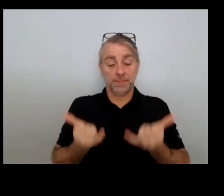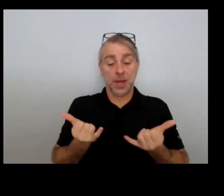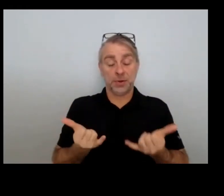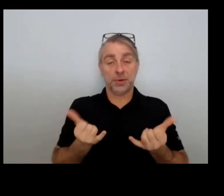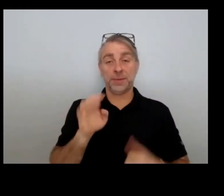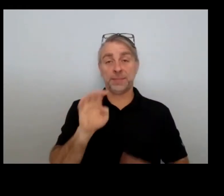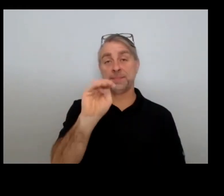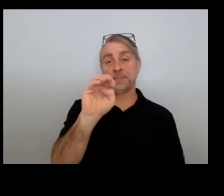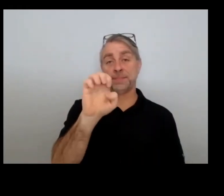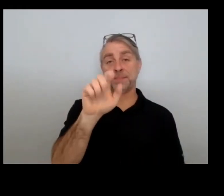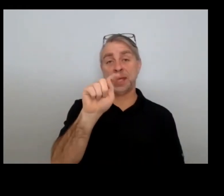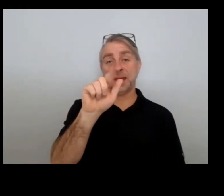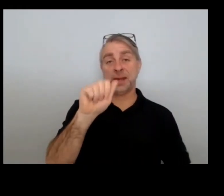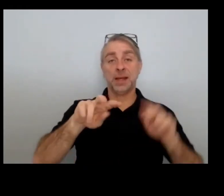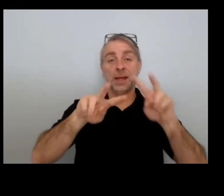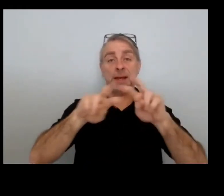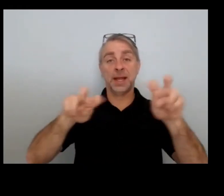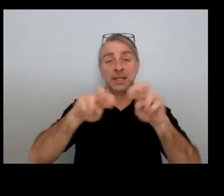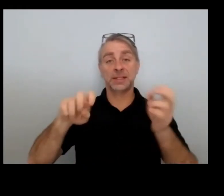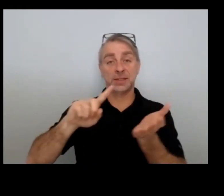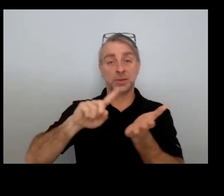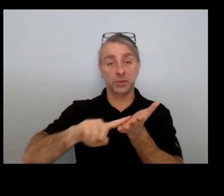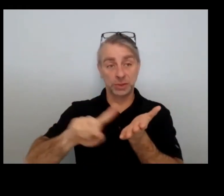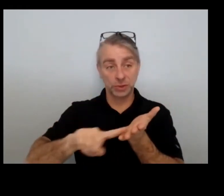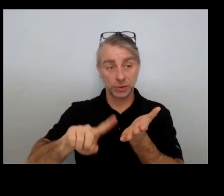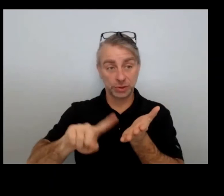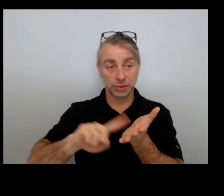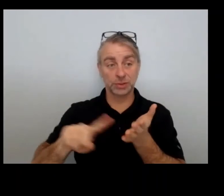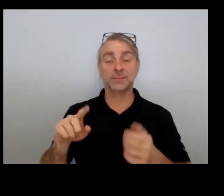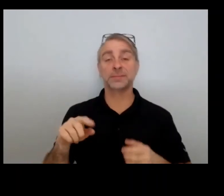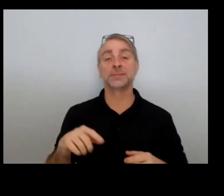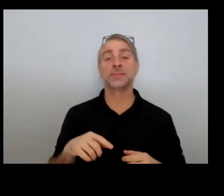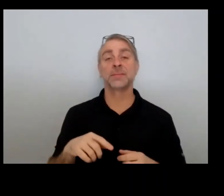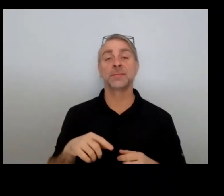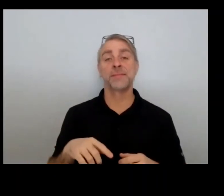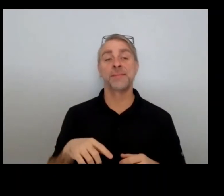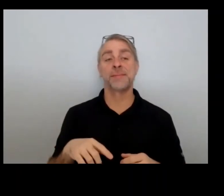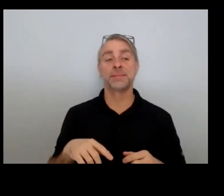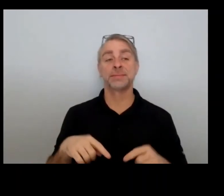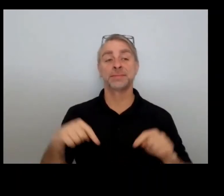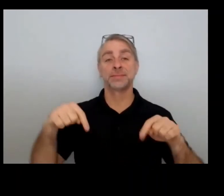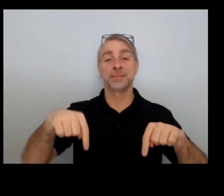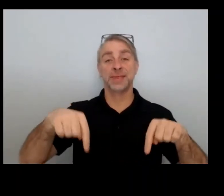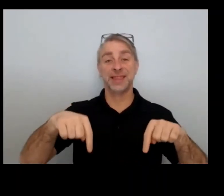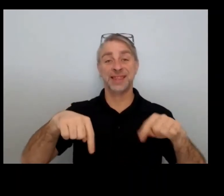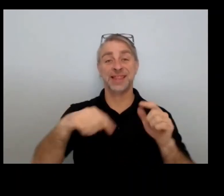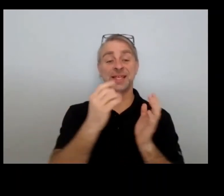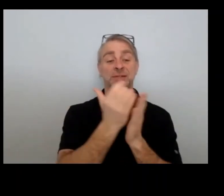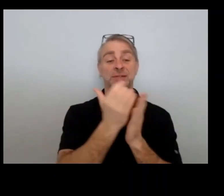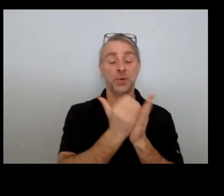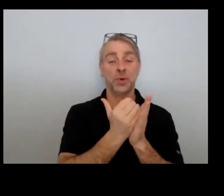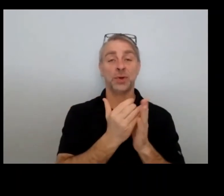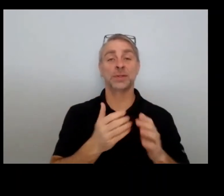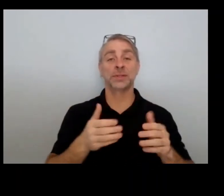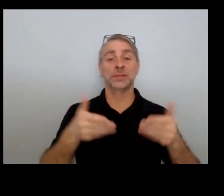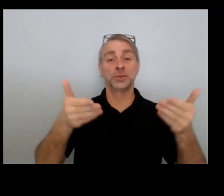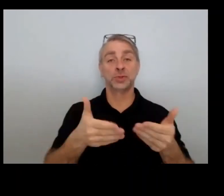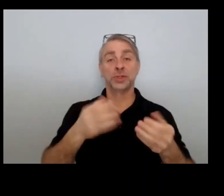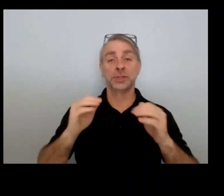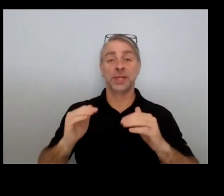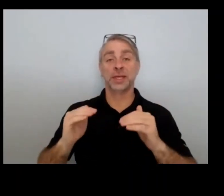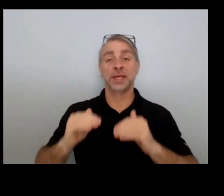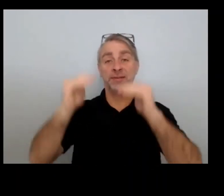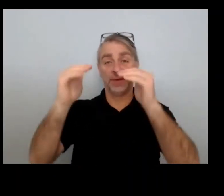Meta-Analysis Research. Versions of this course at both the introductory and advanced levels have been integral